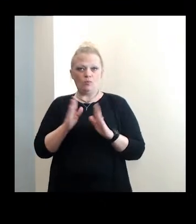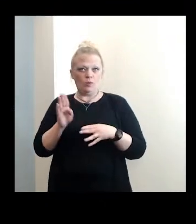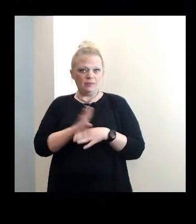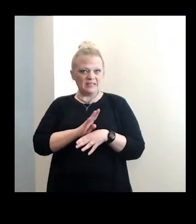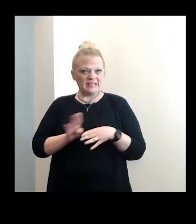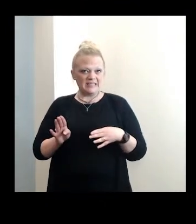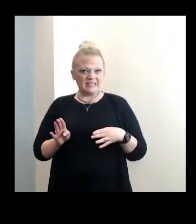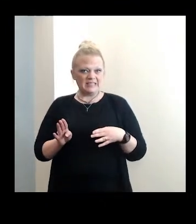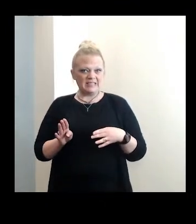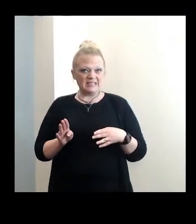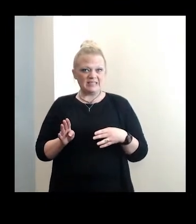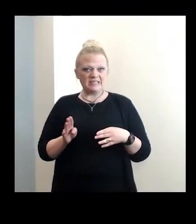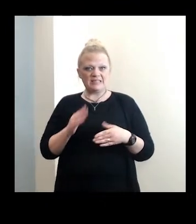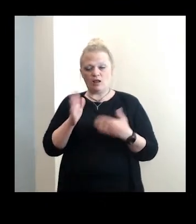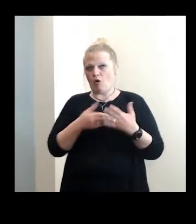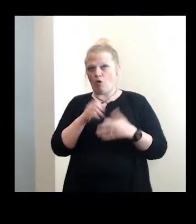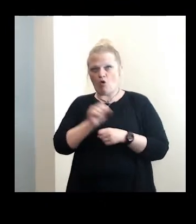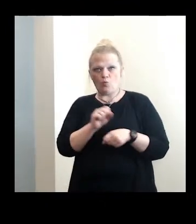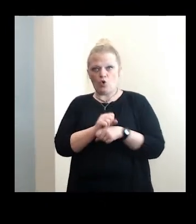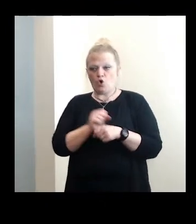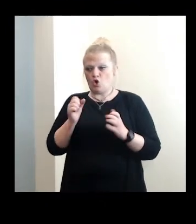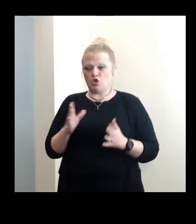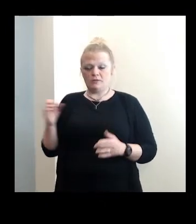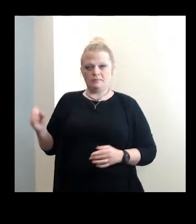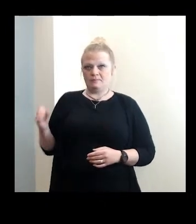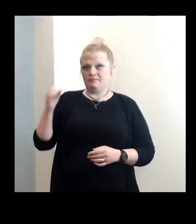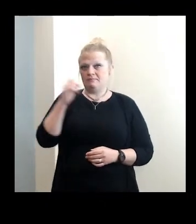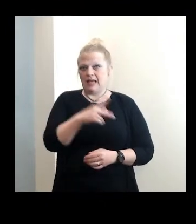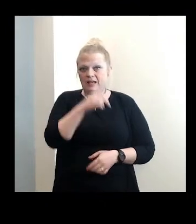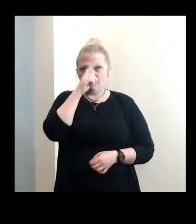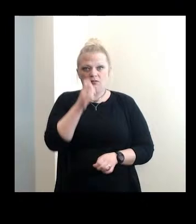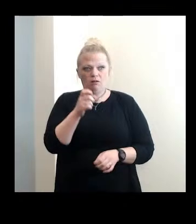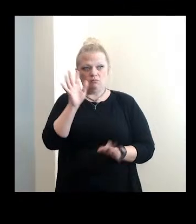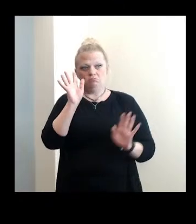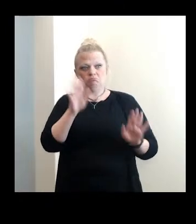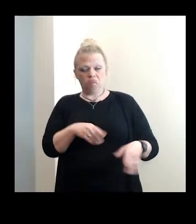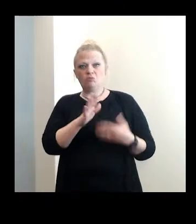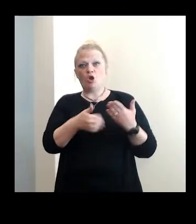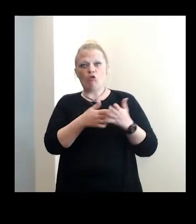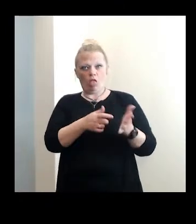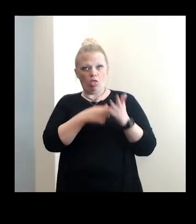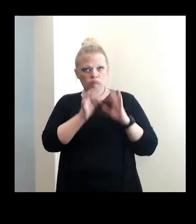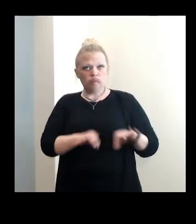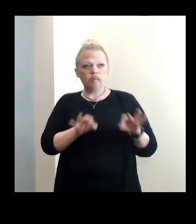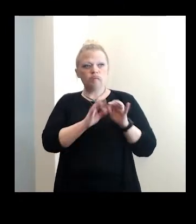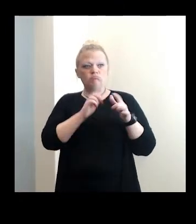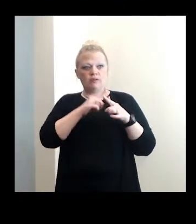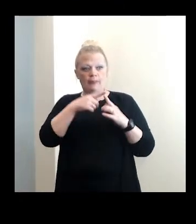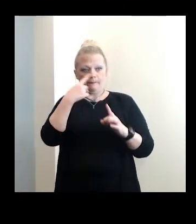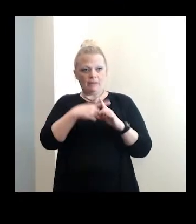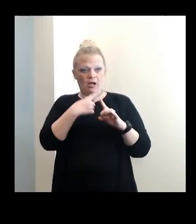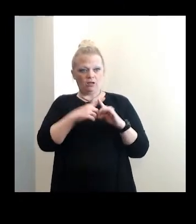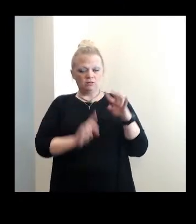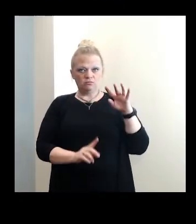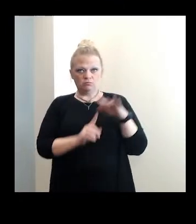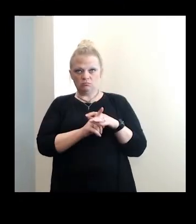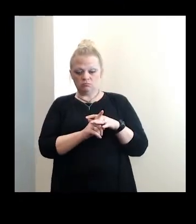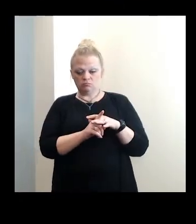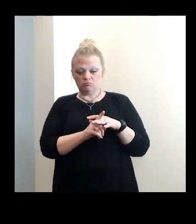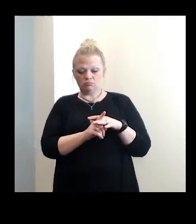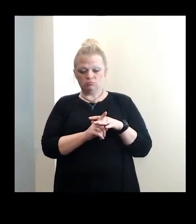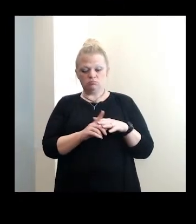businesses are bringing their workers back because they're claiming that they're all essential, and when they have a case, if one of